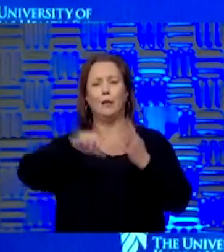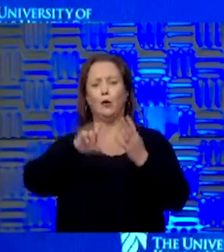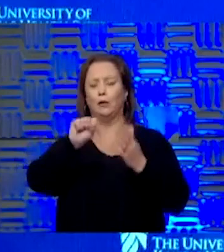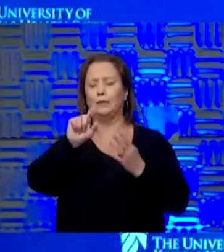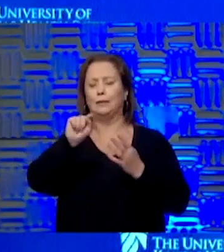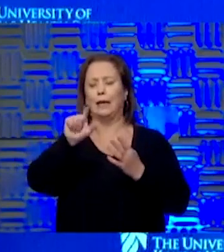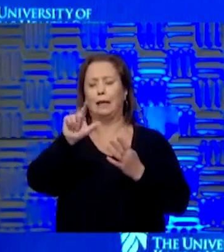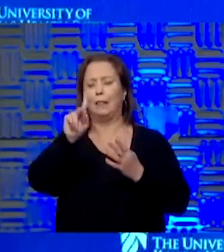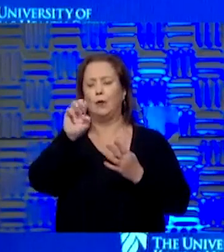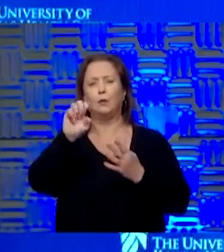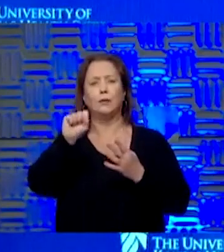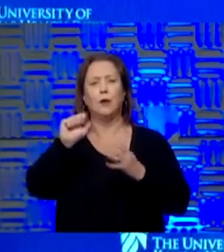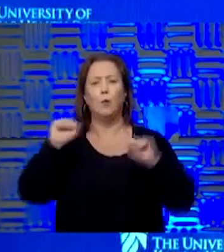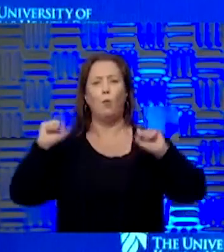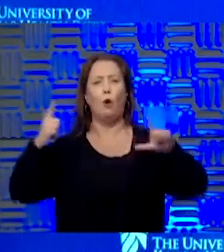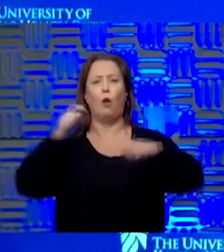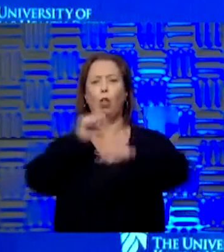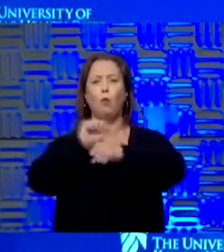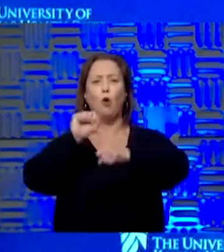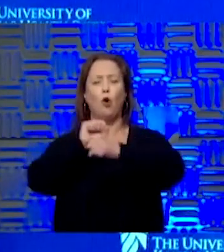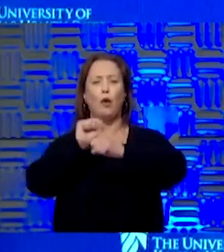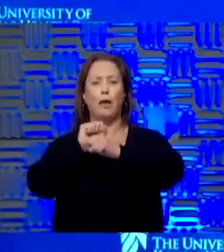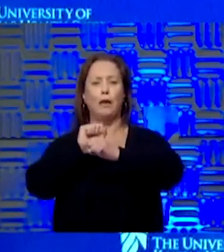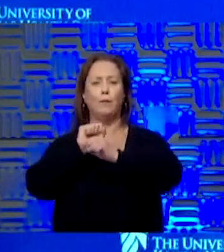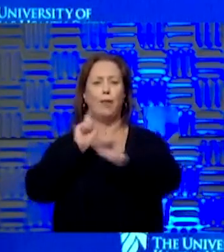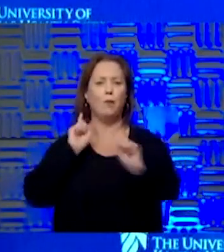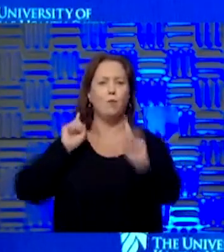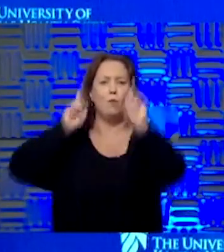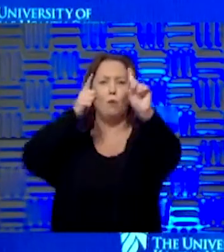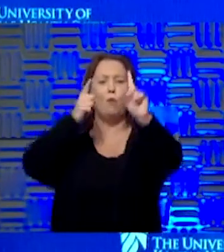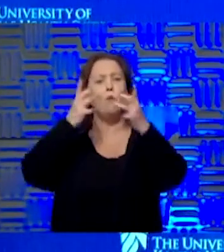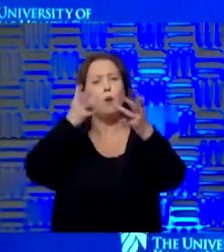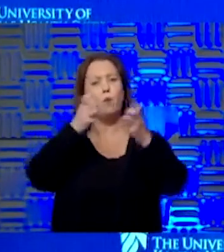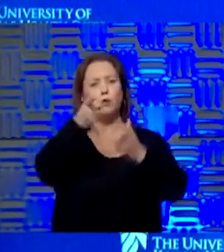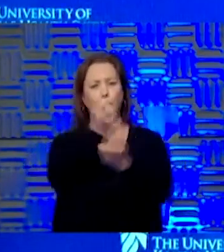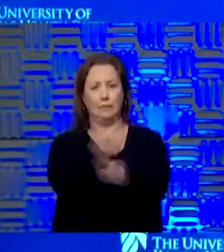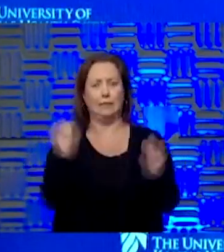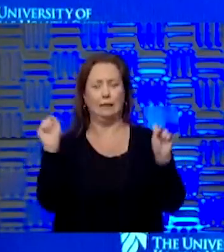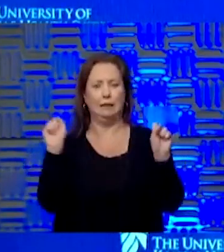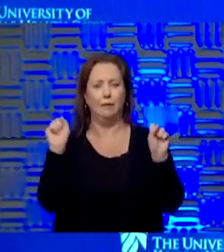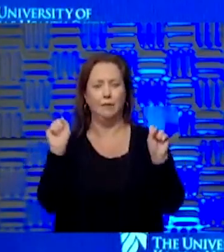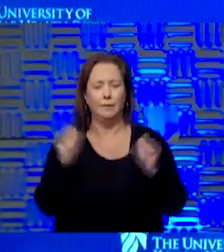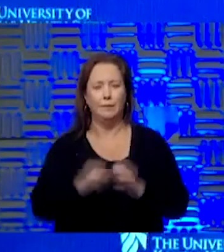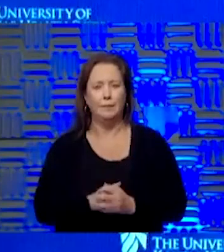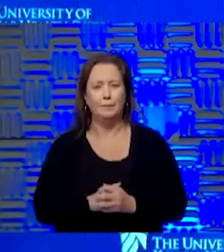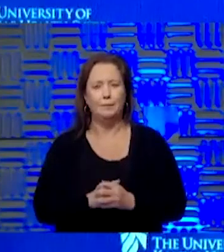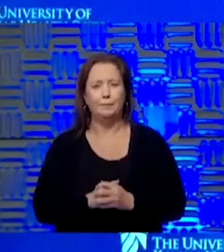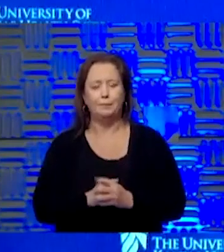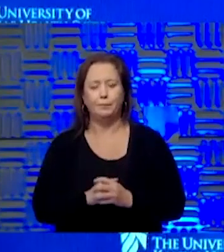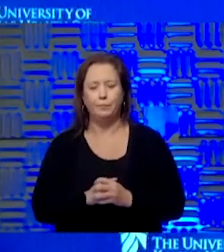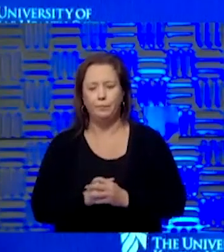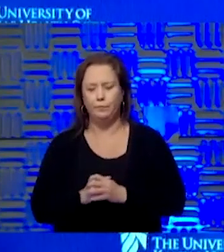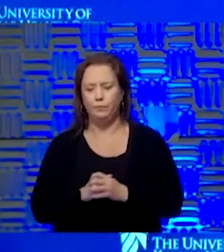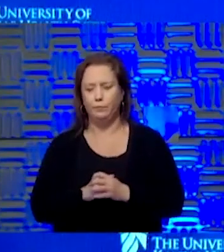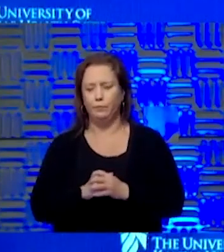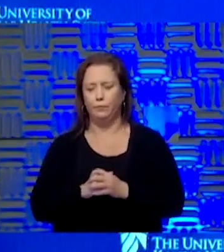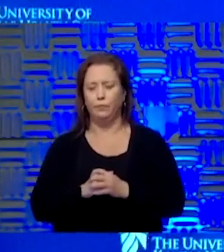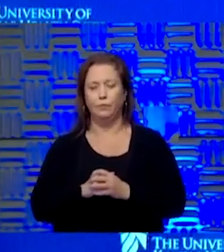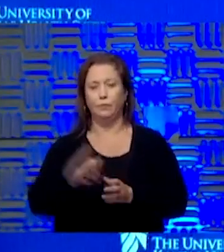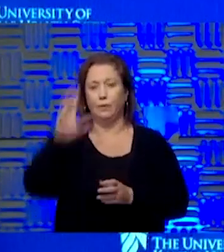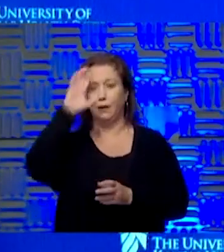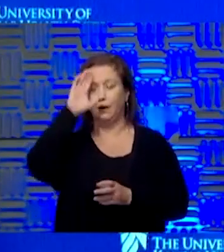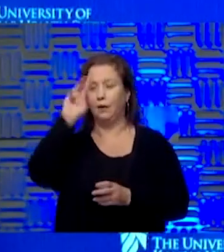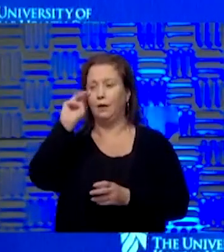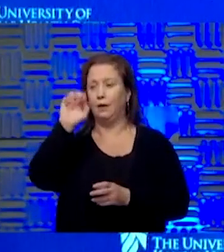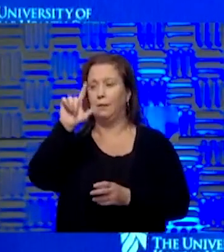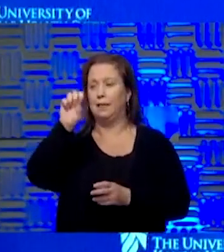whatever, we're all working and striving toward that same goal. We want you to be safe. Next question. Hi, it's Melissa with